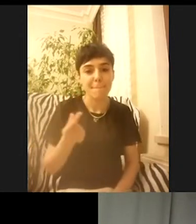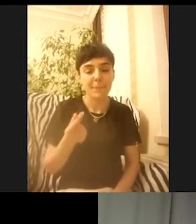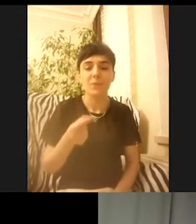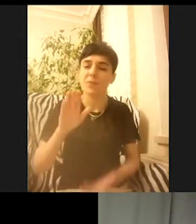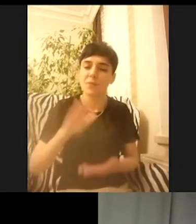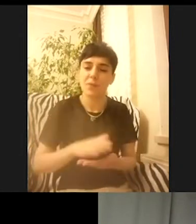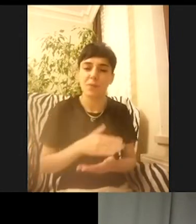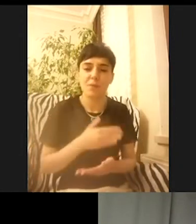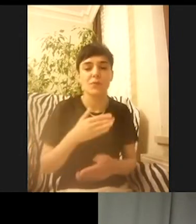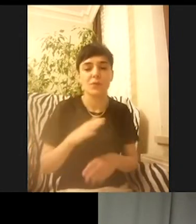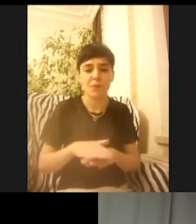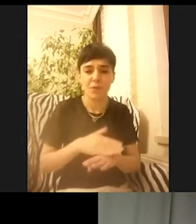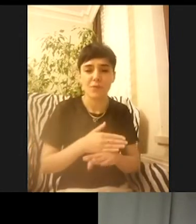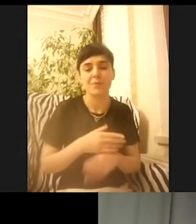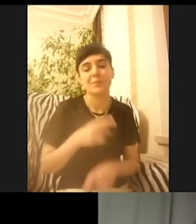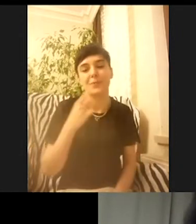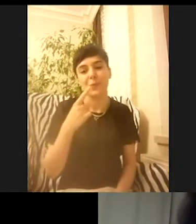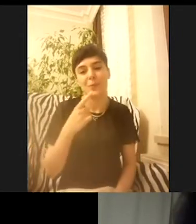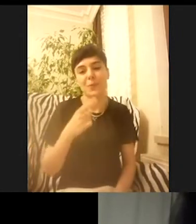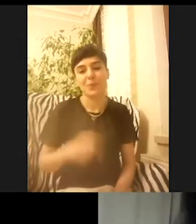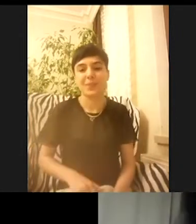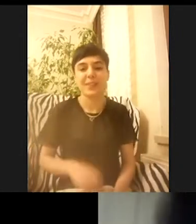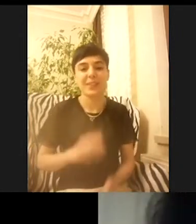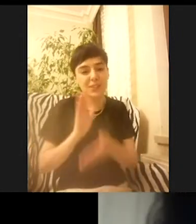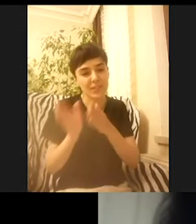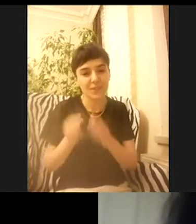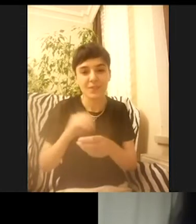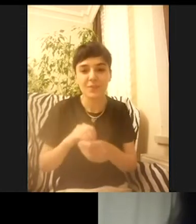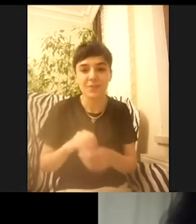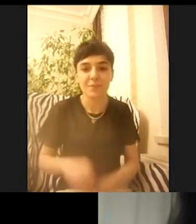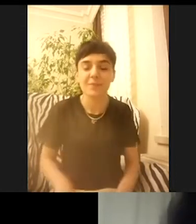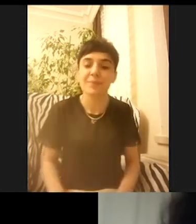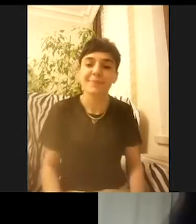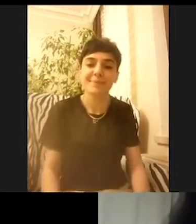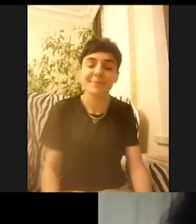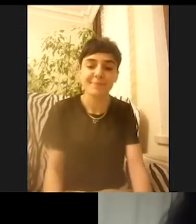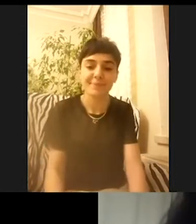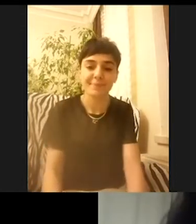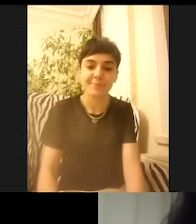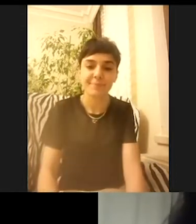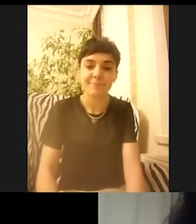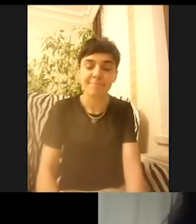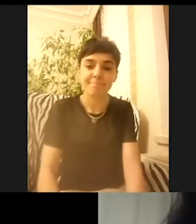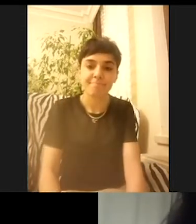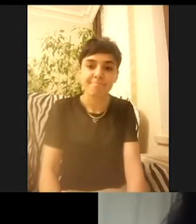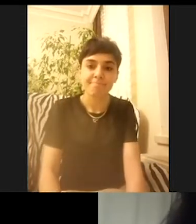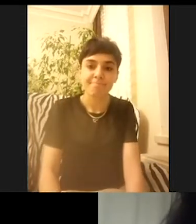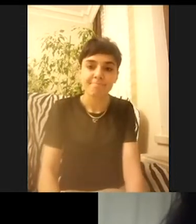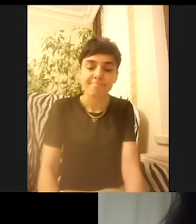speaking indeed of this idea of the transnationalism, and it's not just nations among nations, right? It's